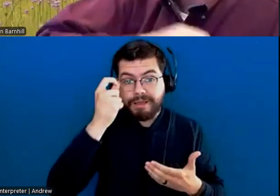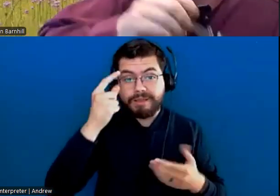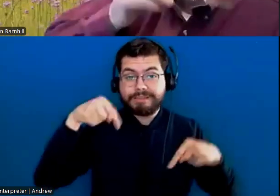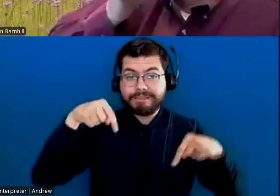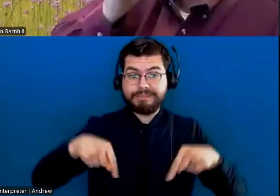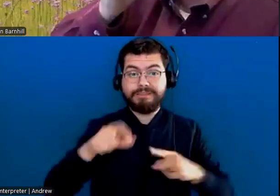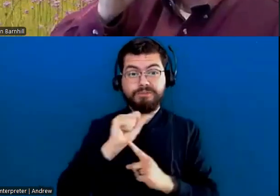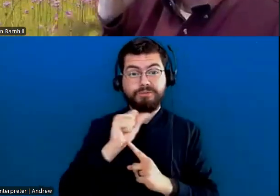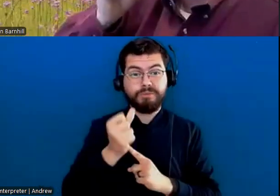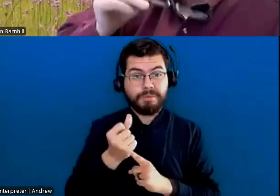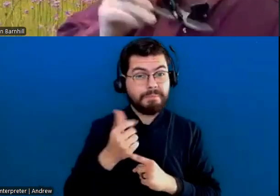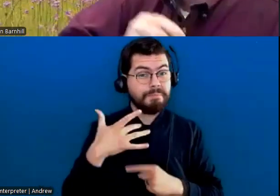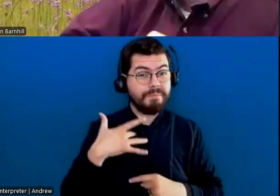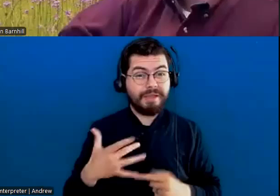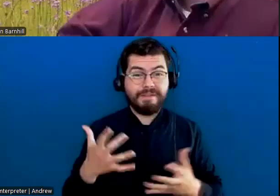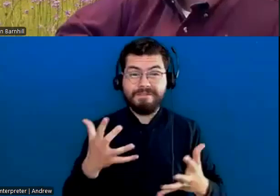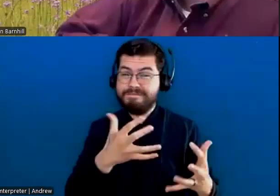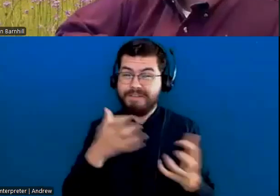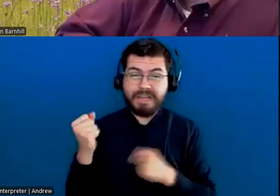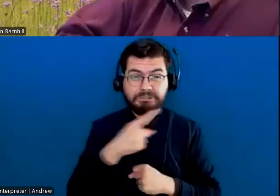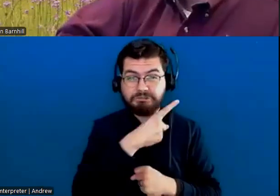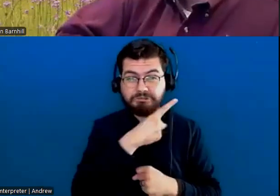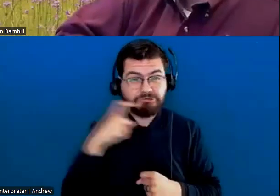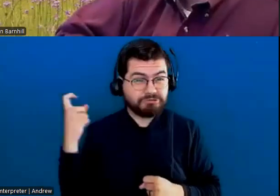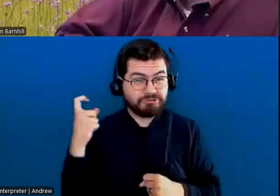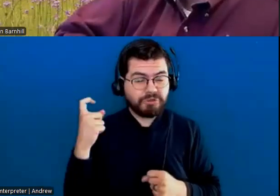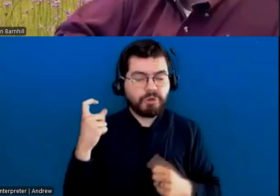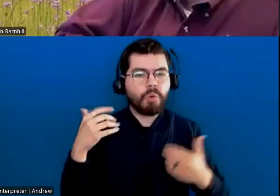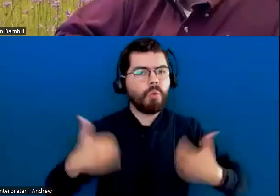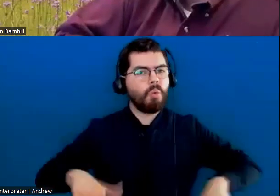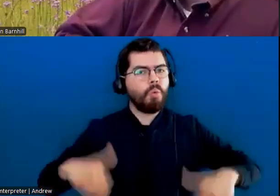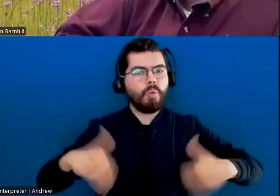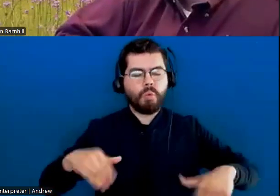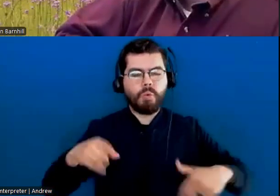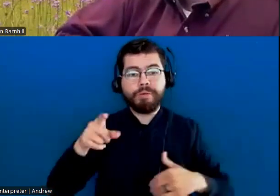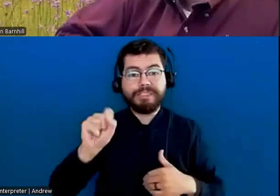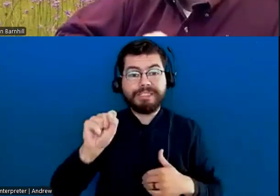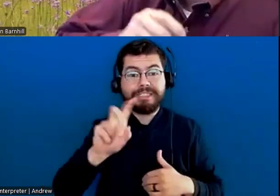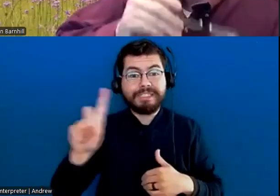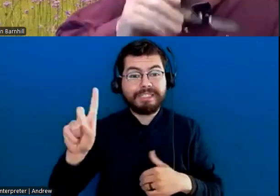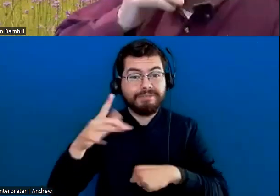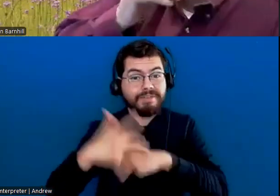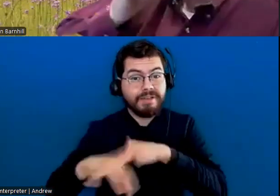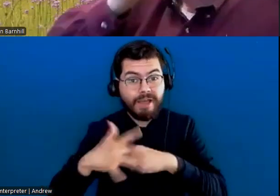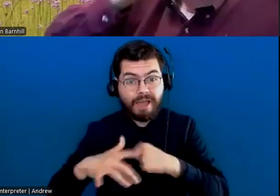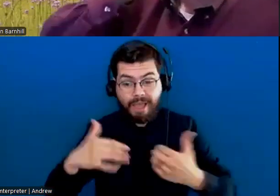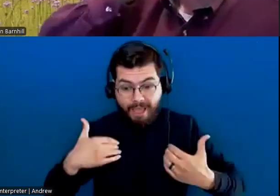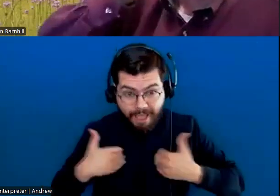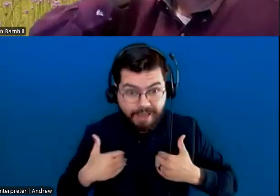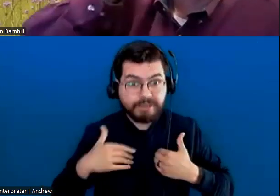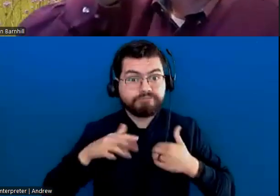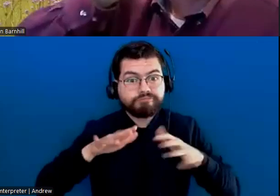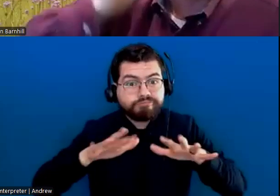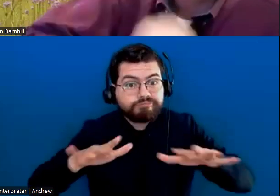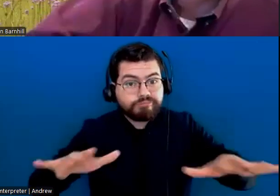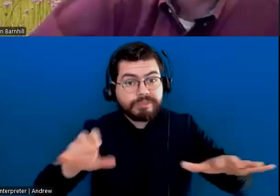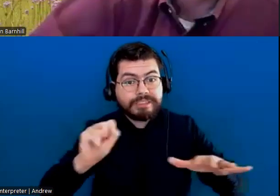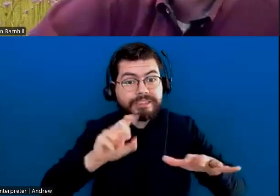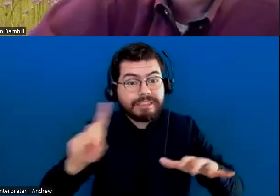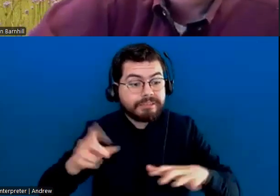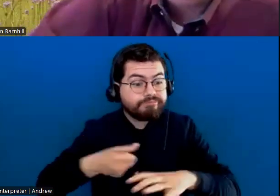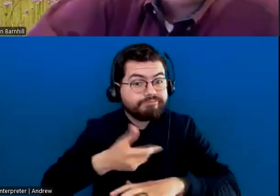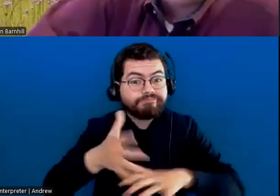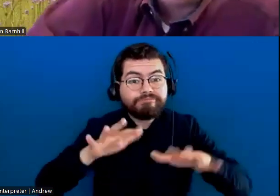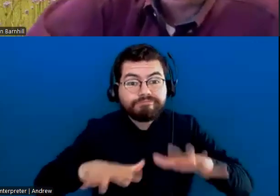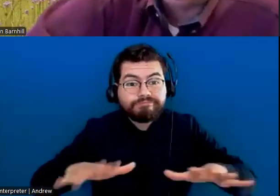then you might not have the seed source that would naturally be on that site in that hydrological state at the time on